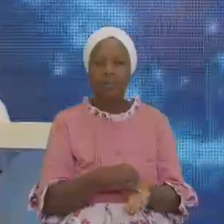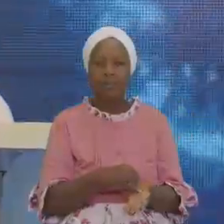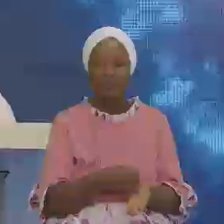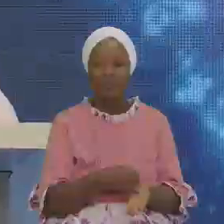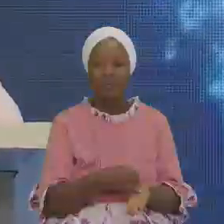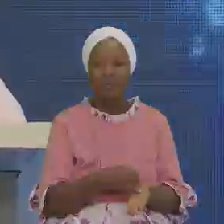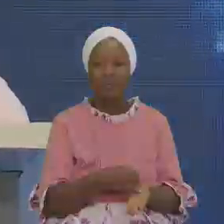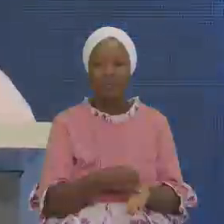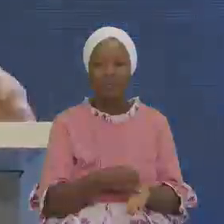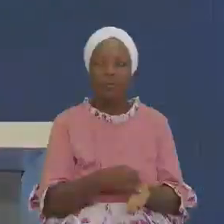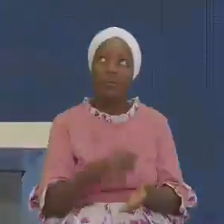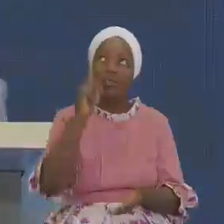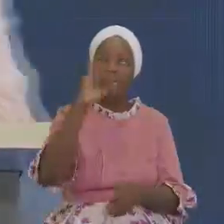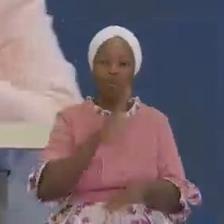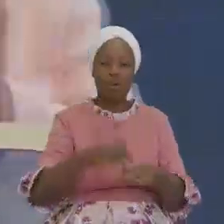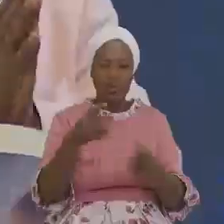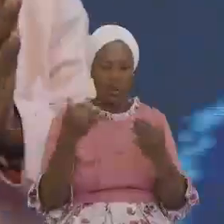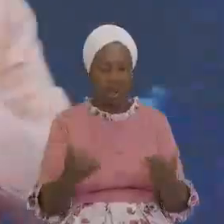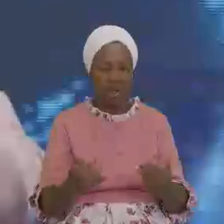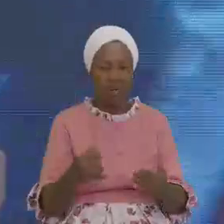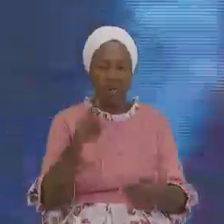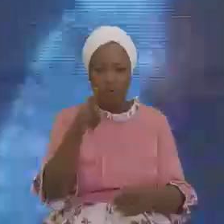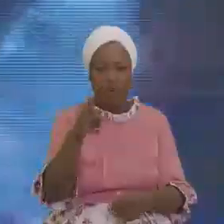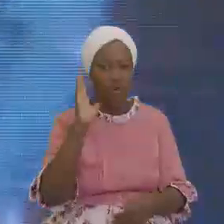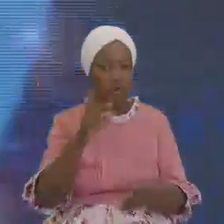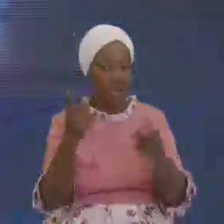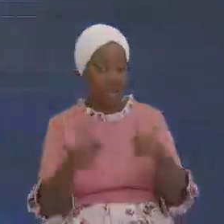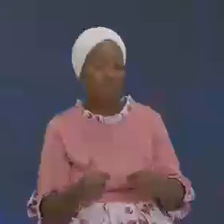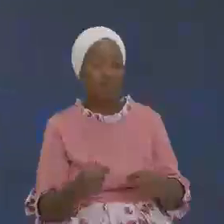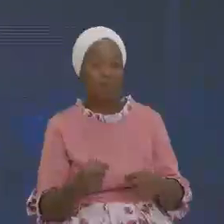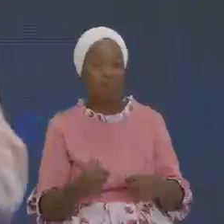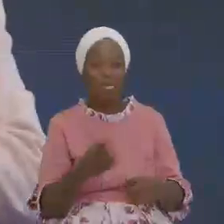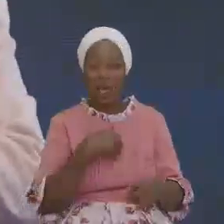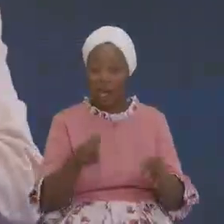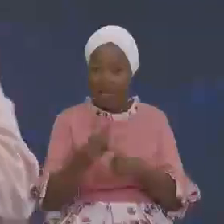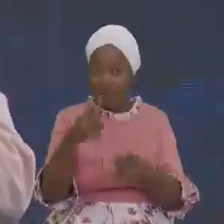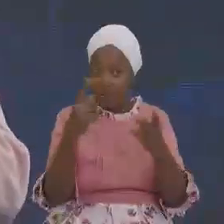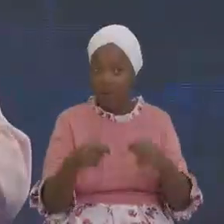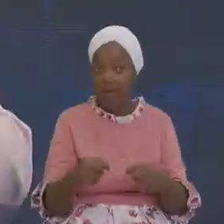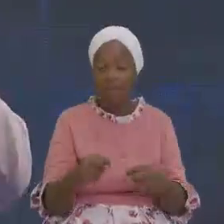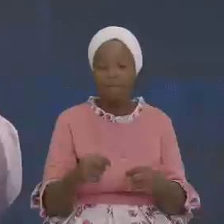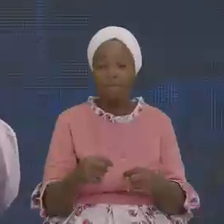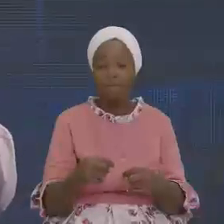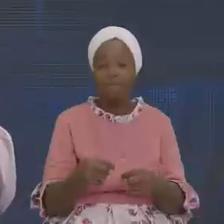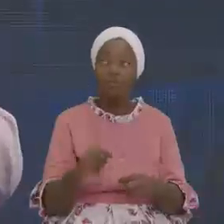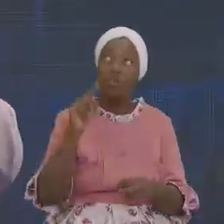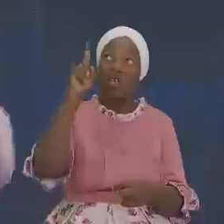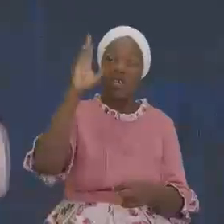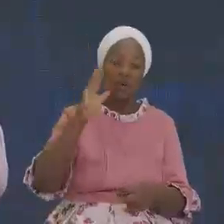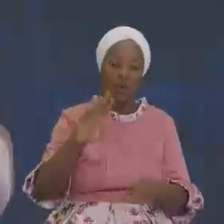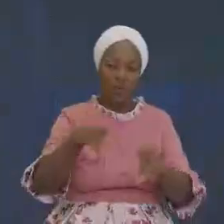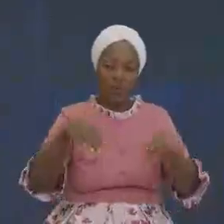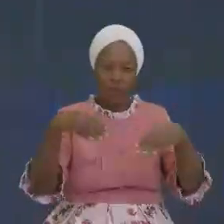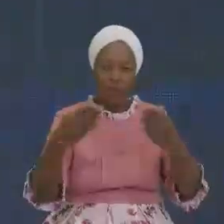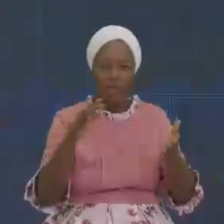He's calling you now. You're welcome. And as you come, he will provide that